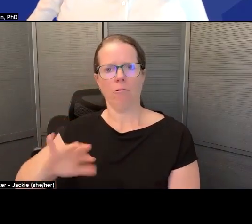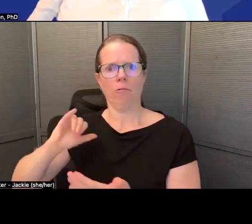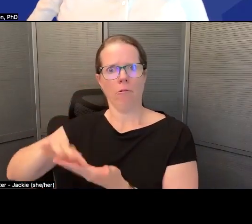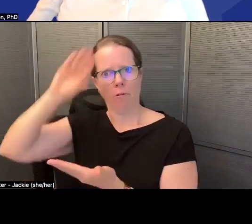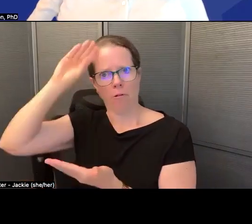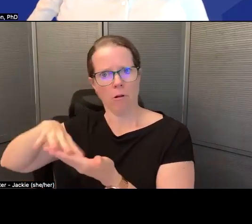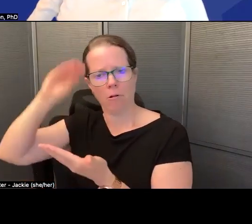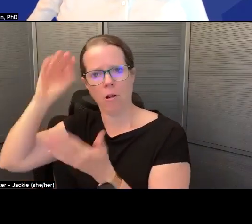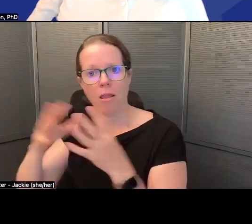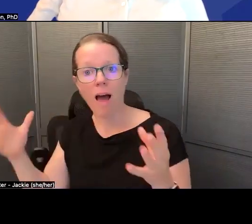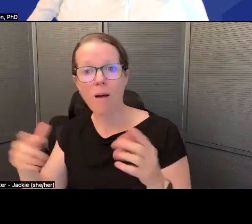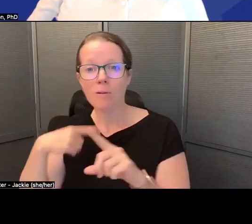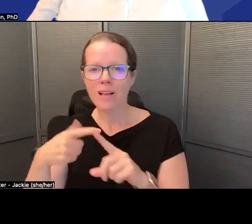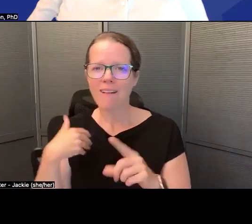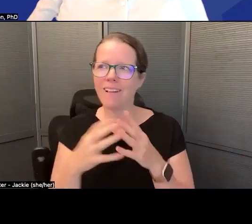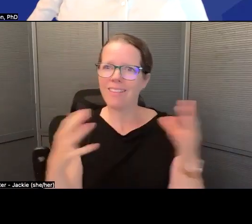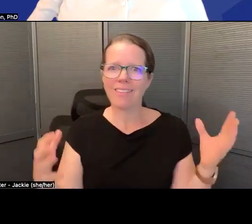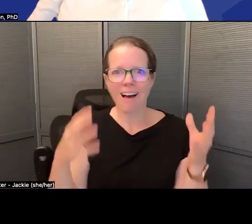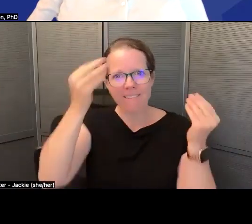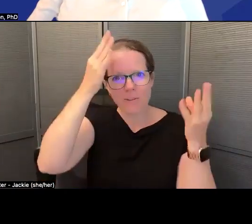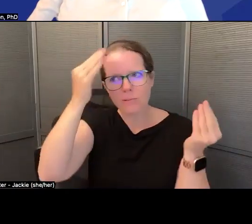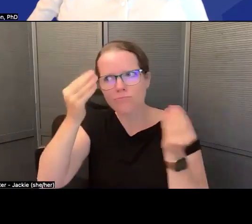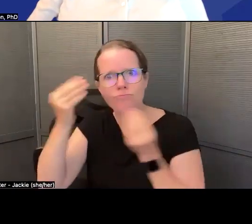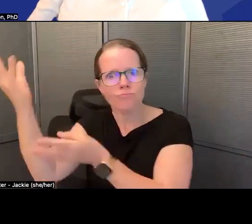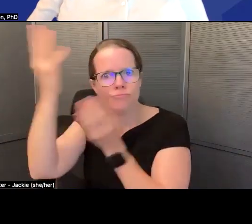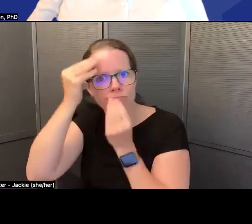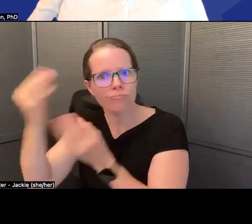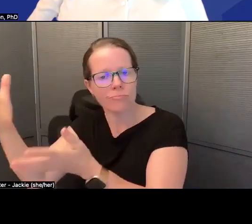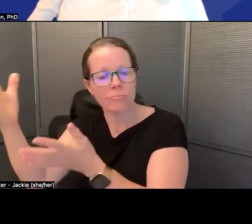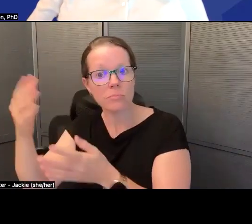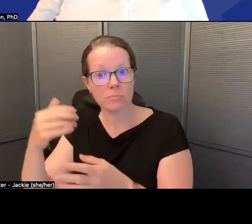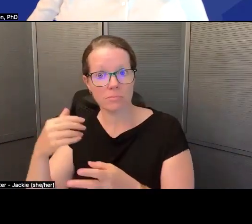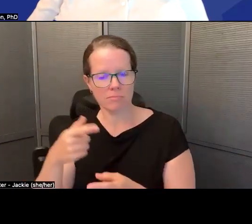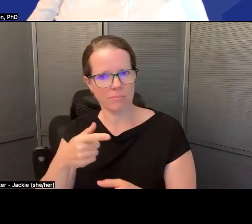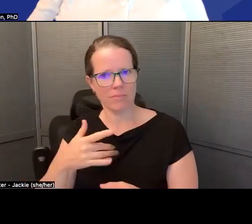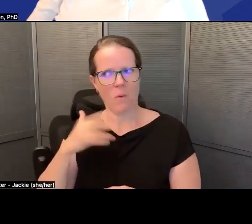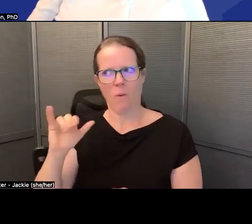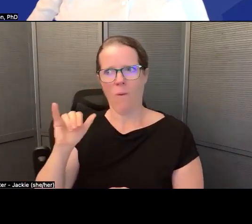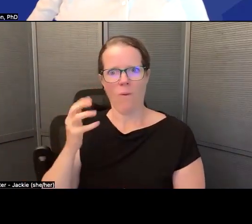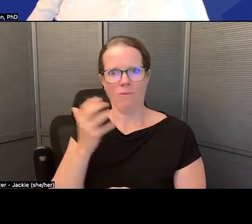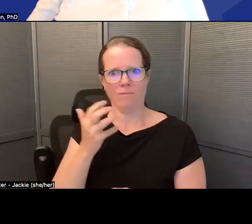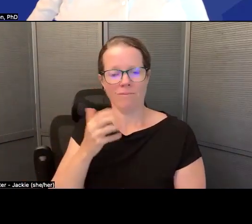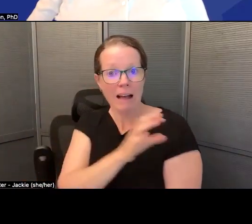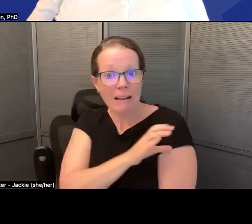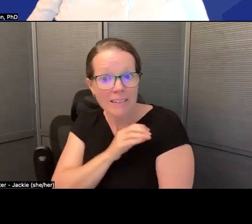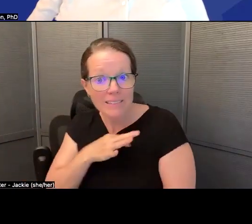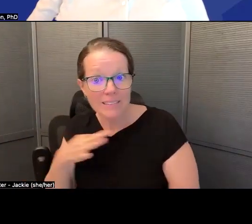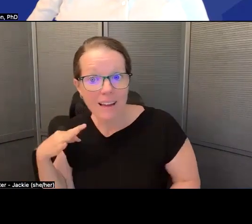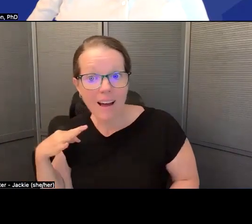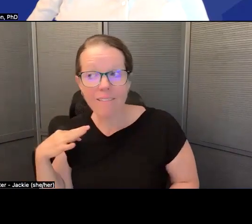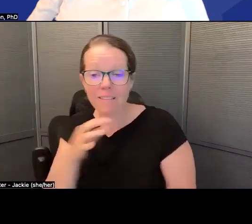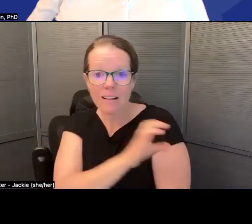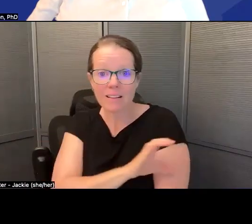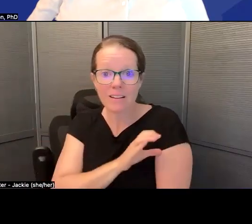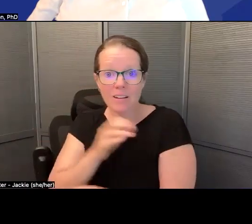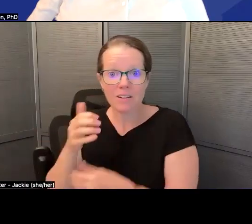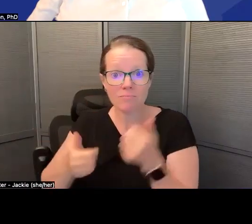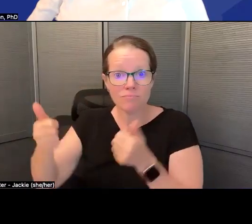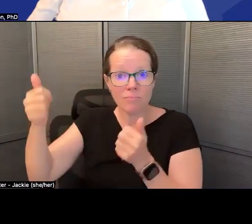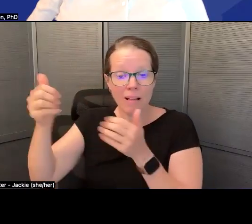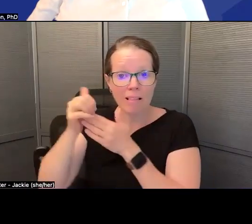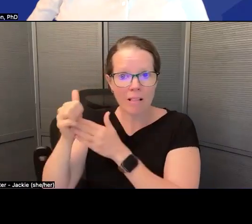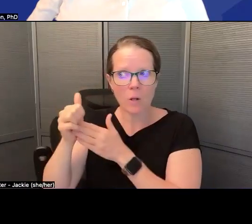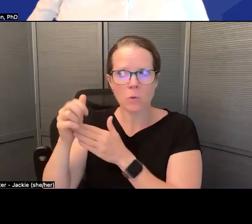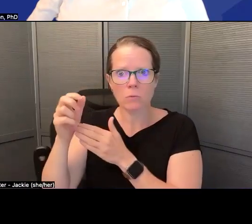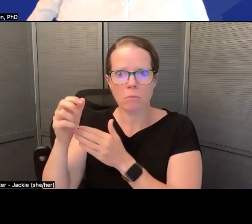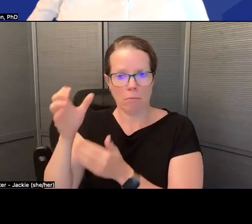a lot, and that also clinical staff and leadership were listening to them. So that